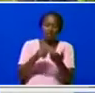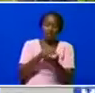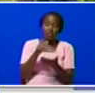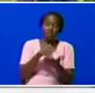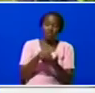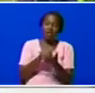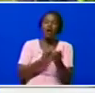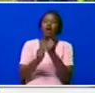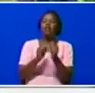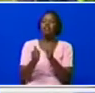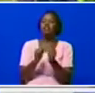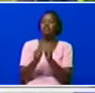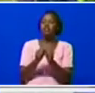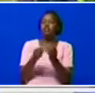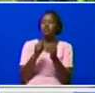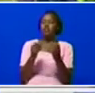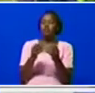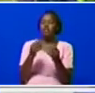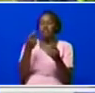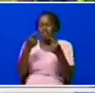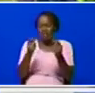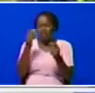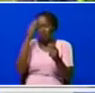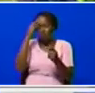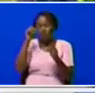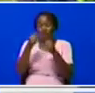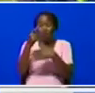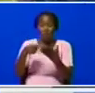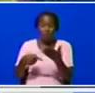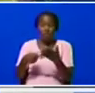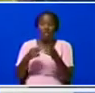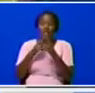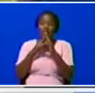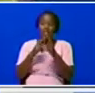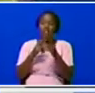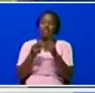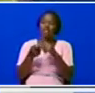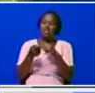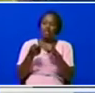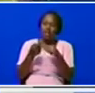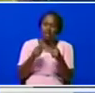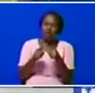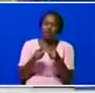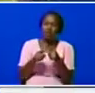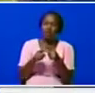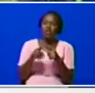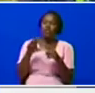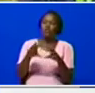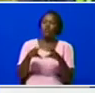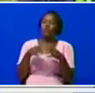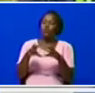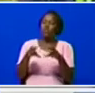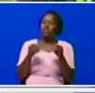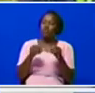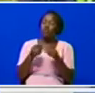of activities trying to get to know what's really going on. And the results are coming in dribs and drabs. You're getting them there on your screens.